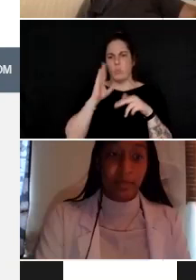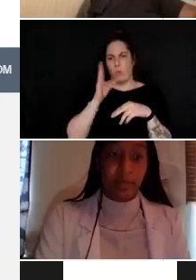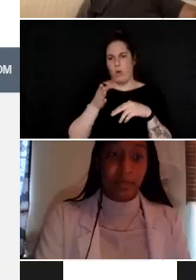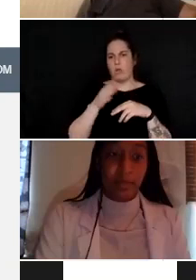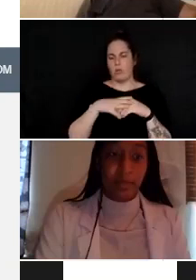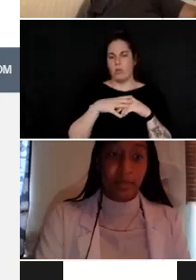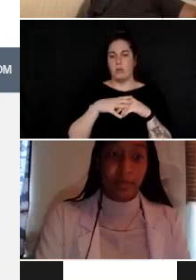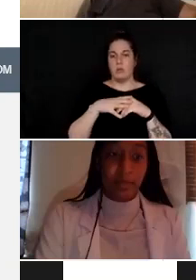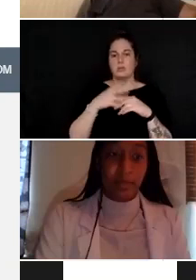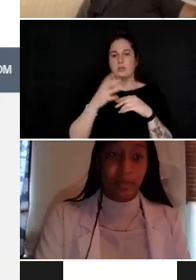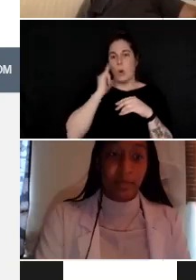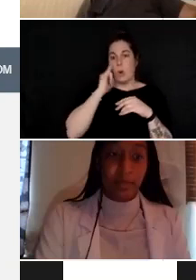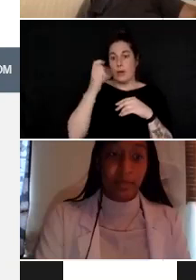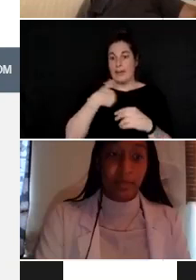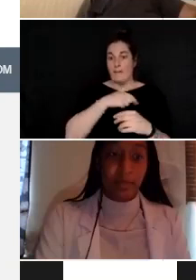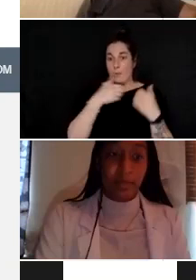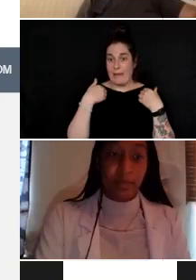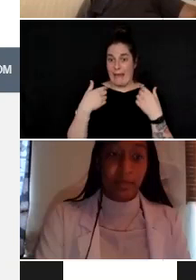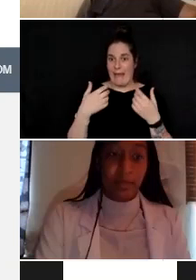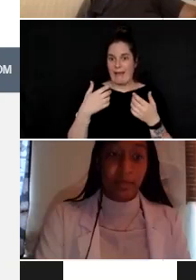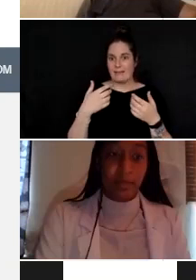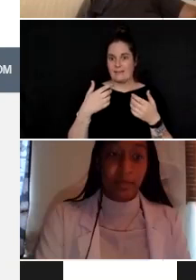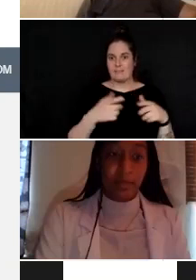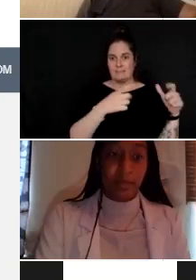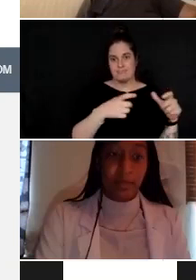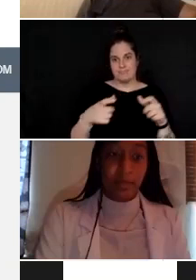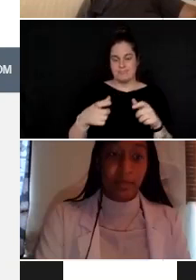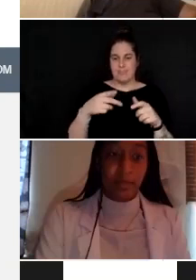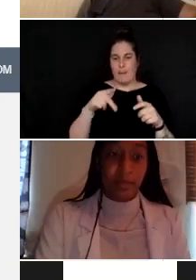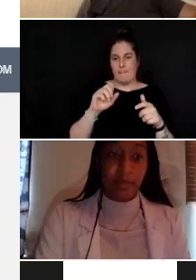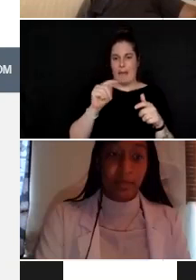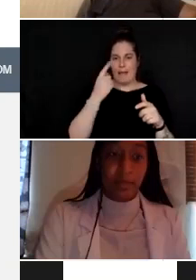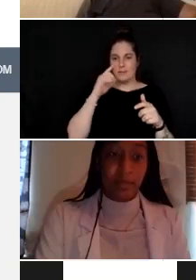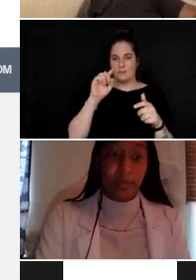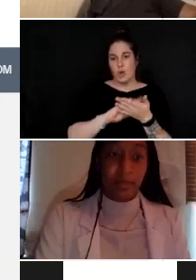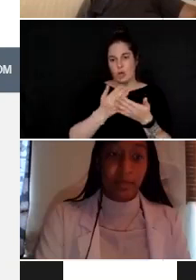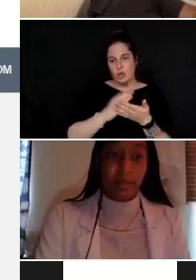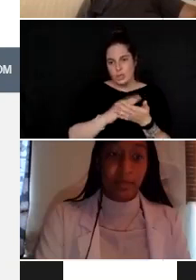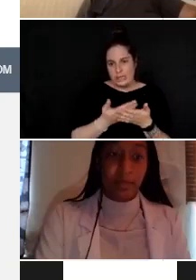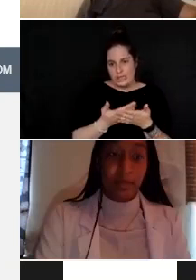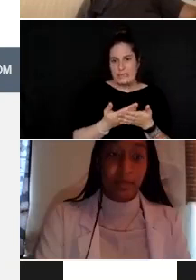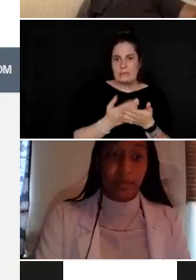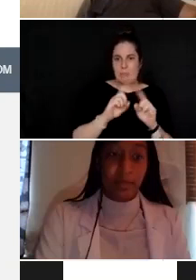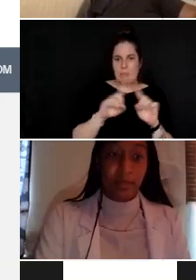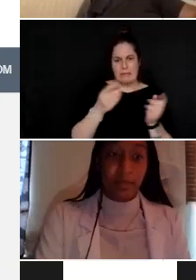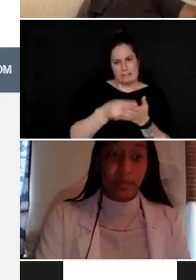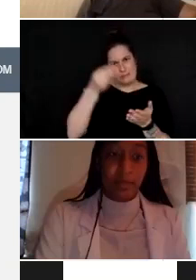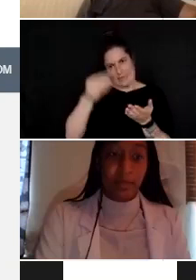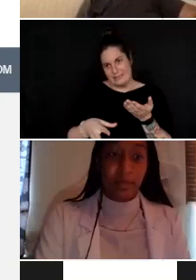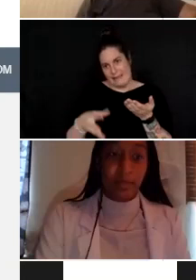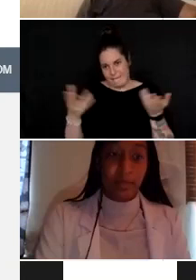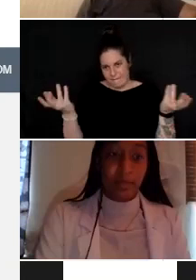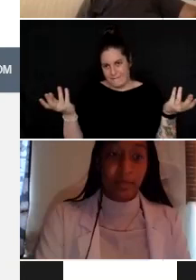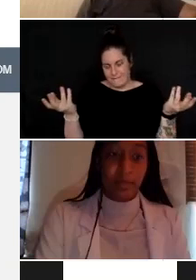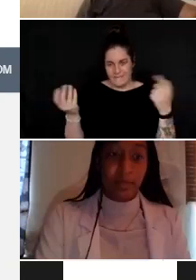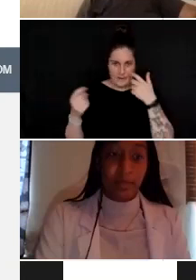had pots made of silver for cooking, but of course they'd be way too expensive, because let's say for